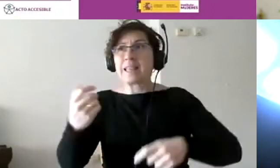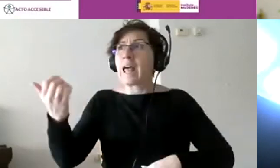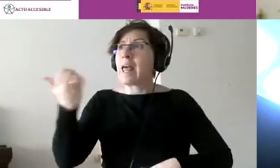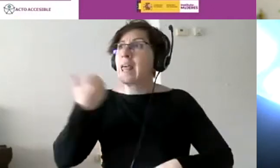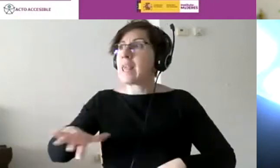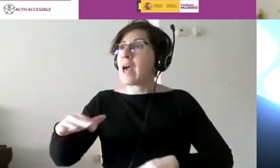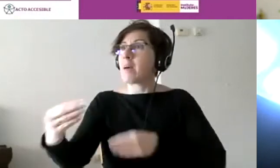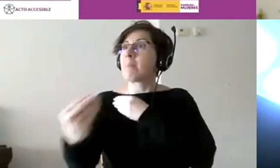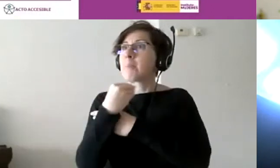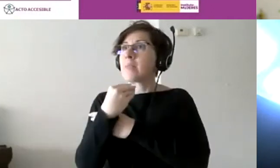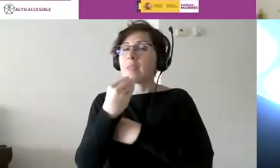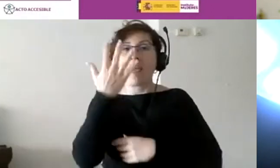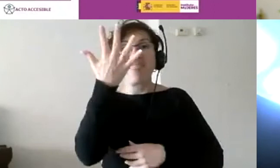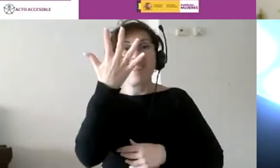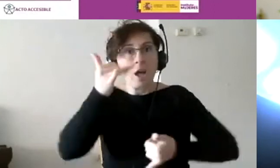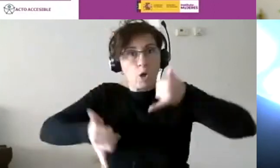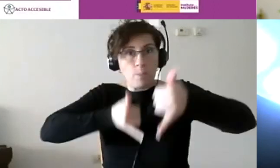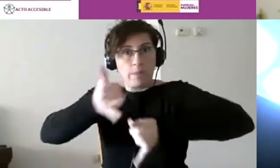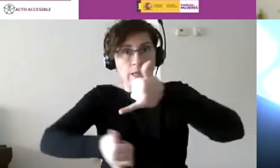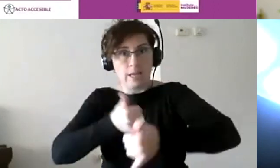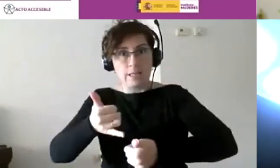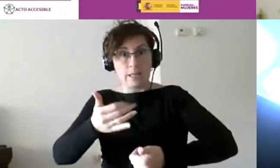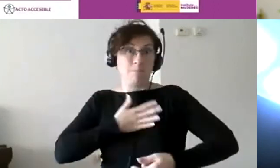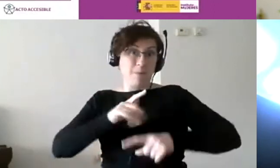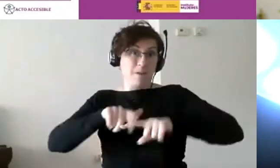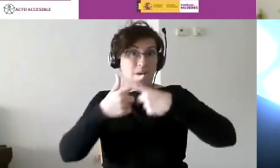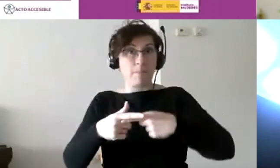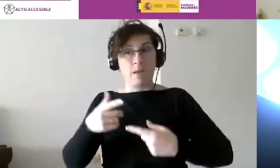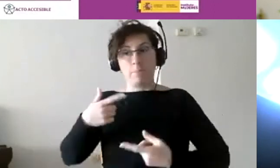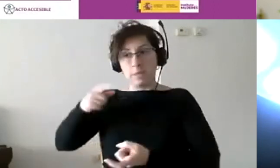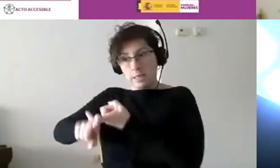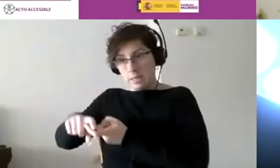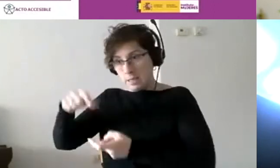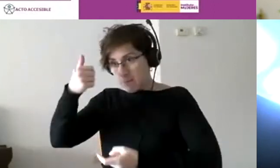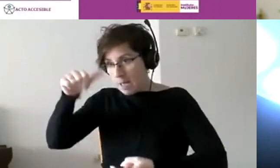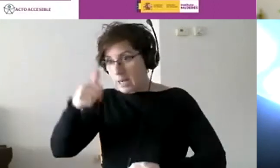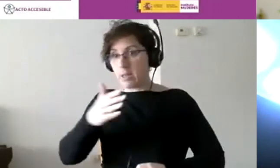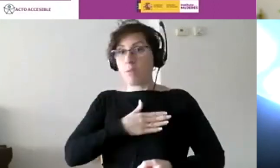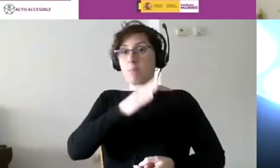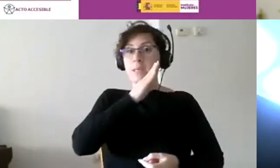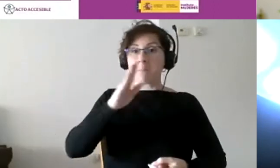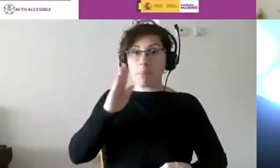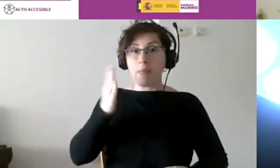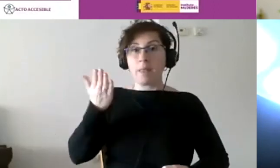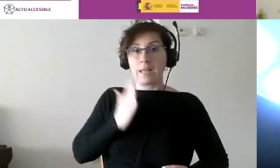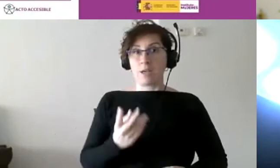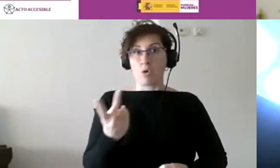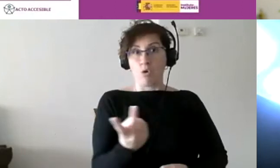here with my husband, 2 kids, and my mom. And we are just waiting for a result